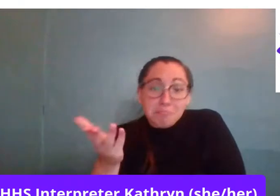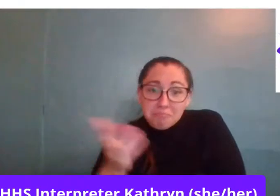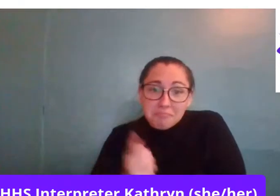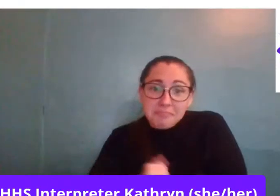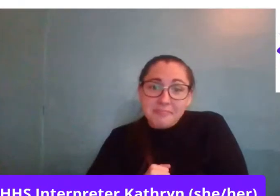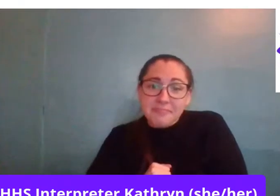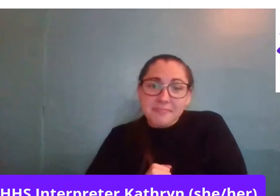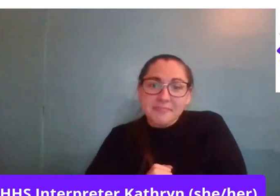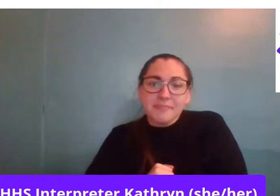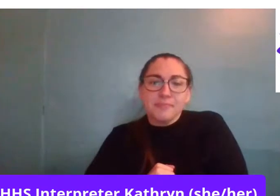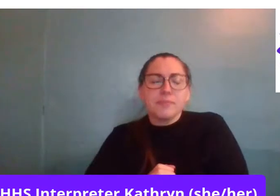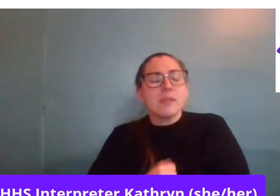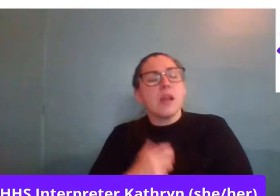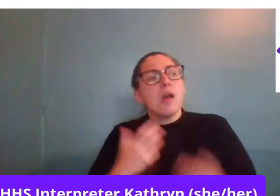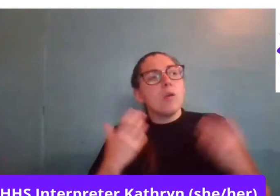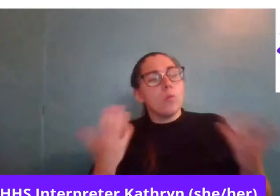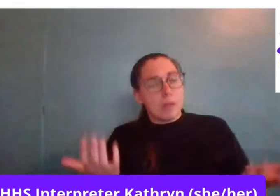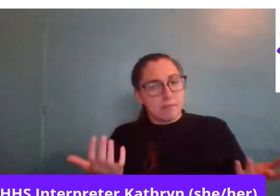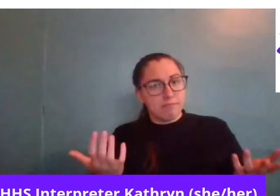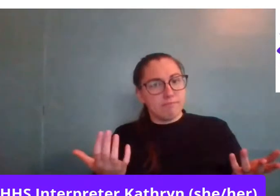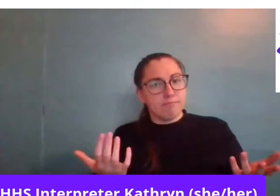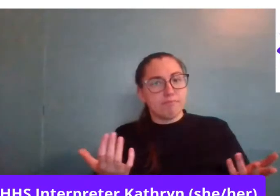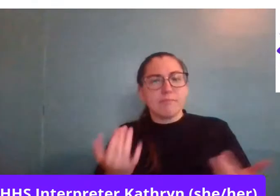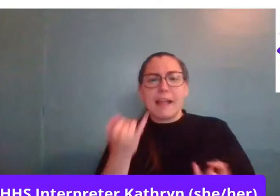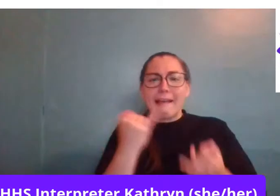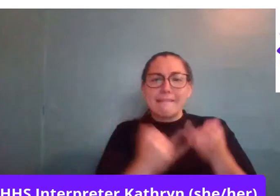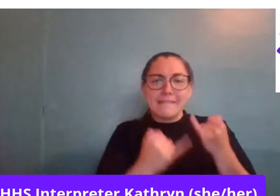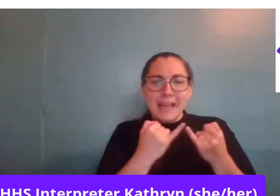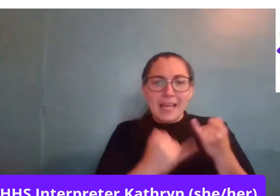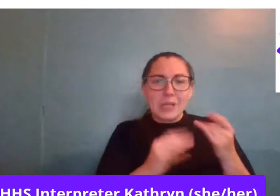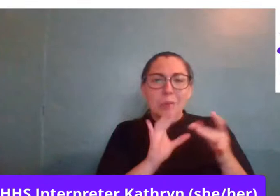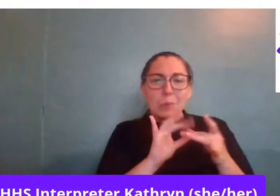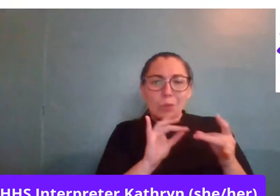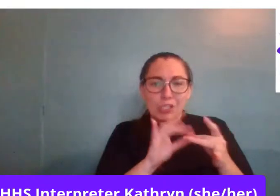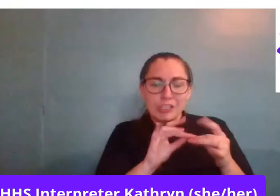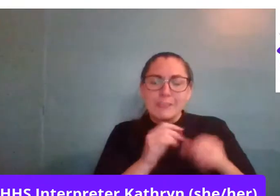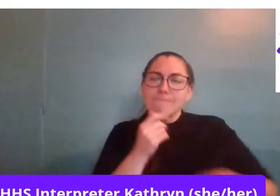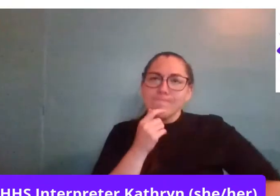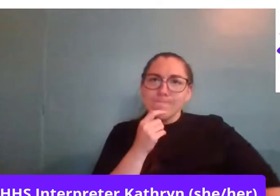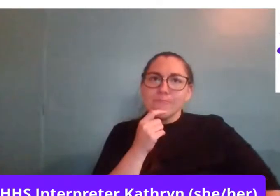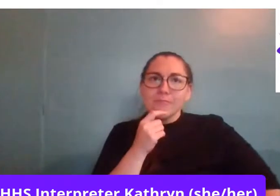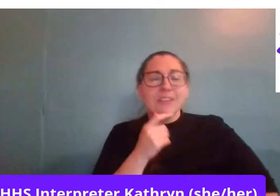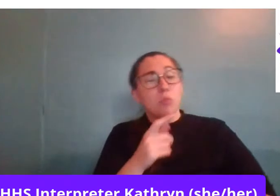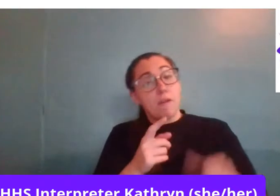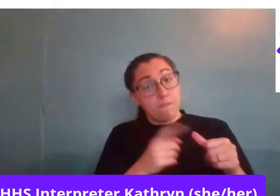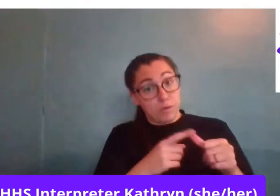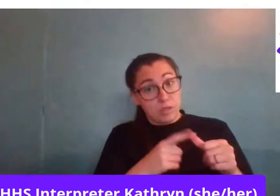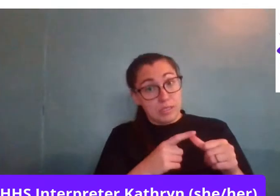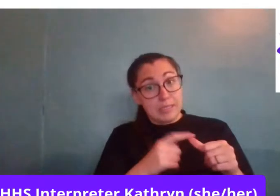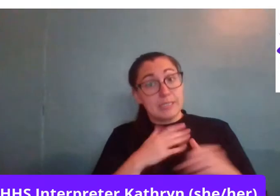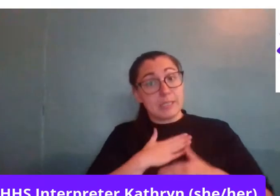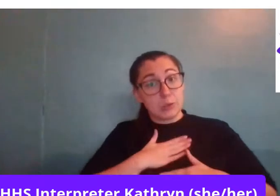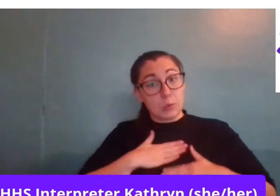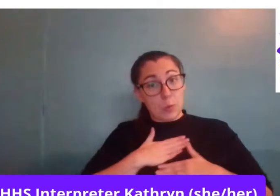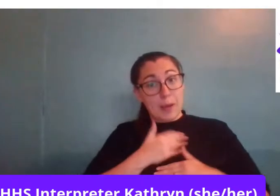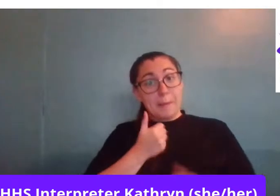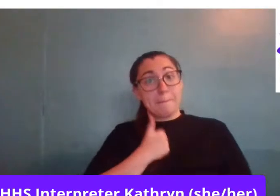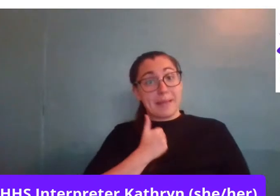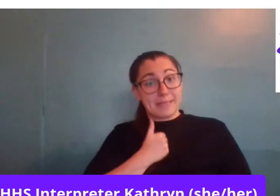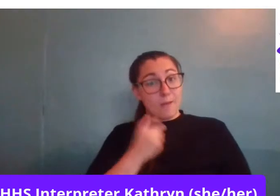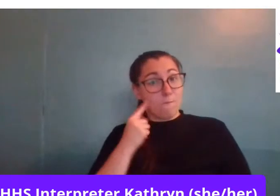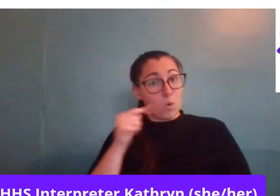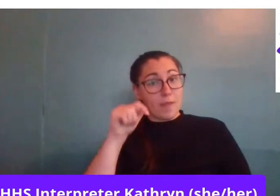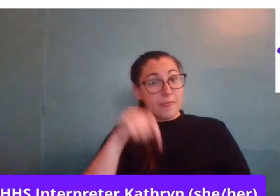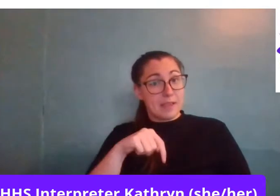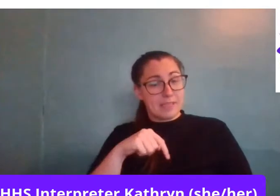Well, my final words for this. Well, first of all, I enjoyed myself for this. I'm gonna